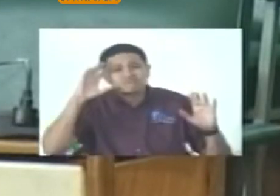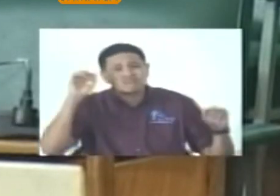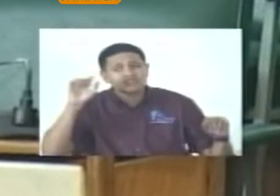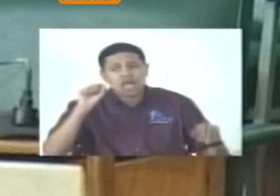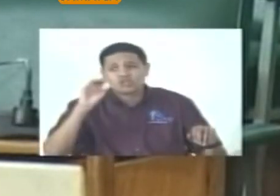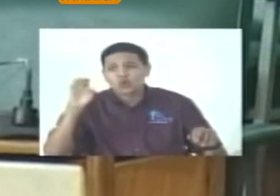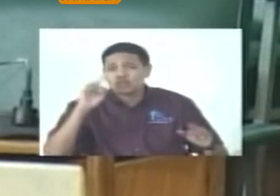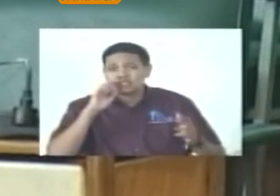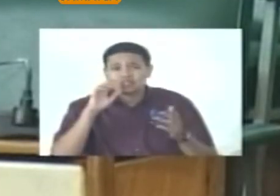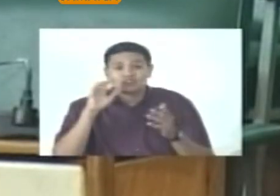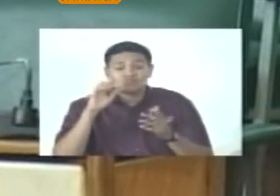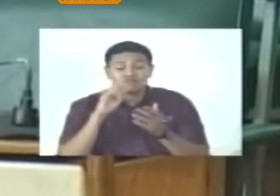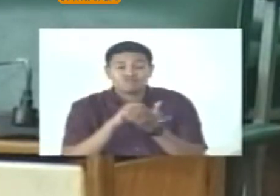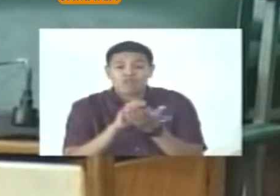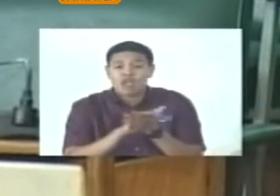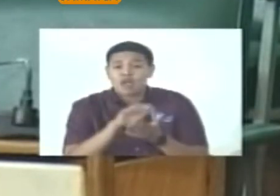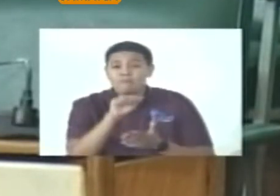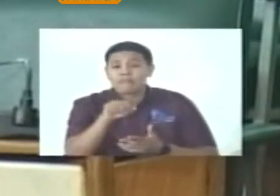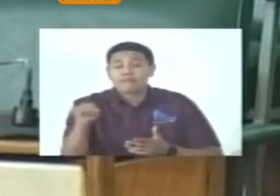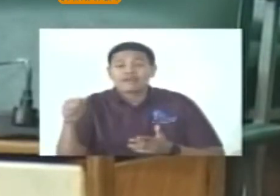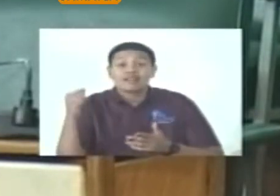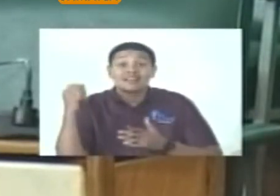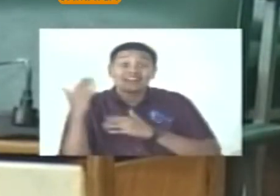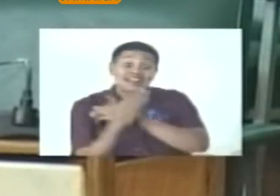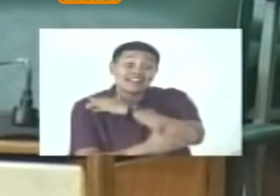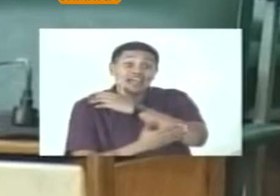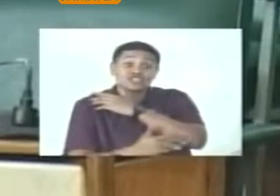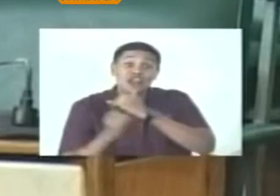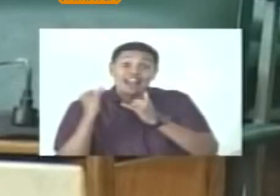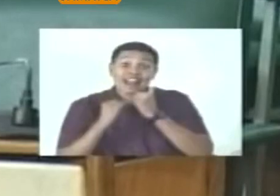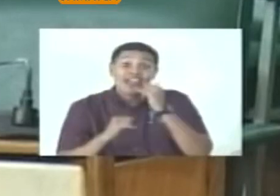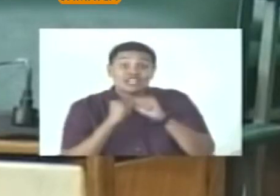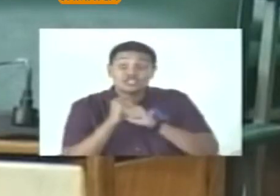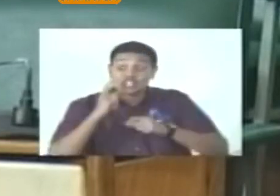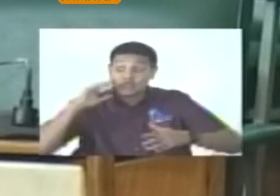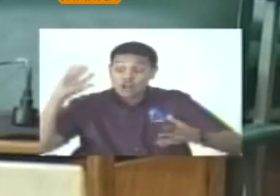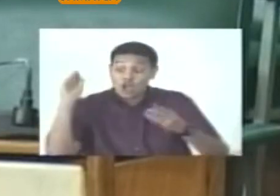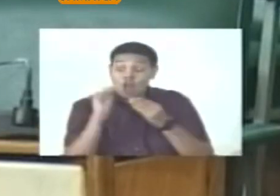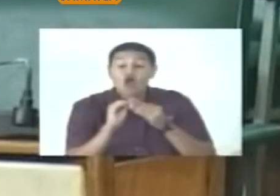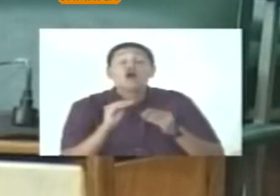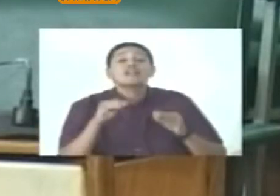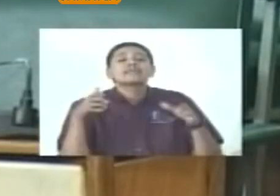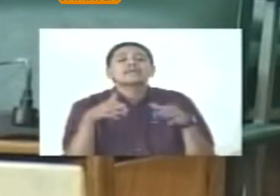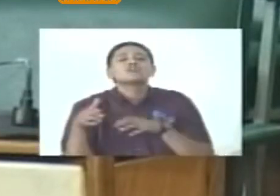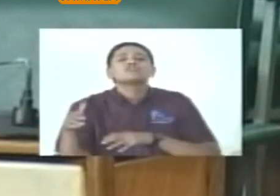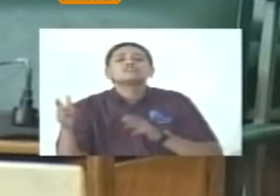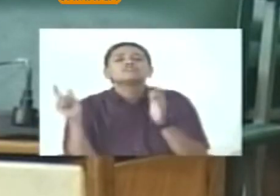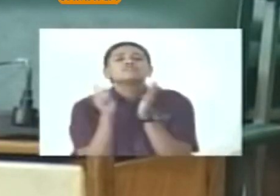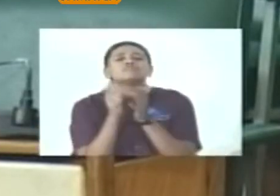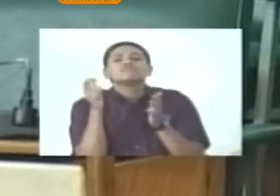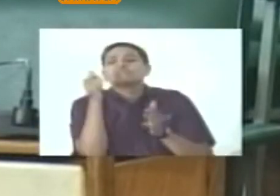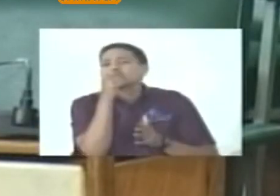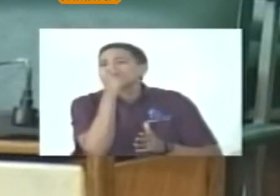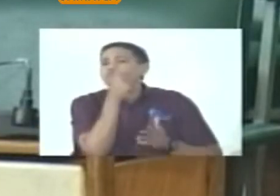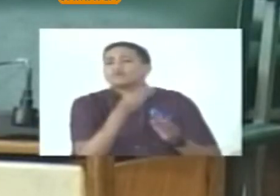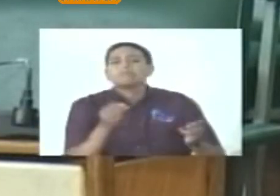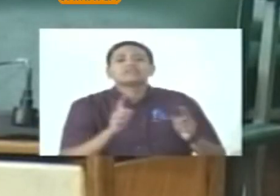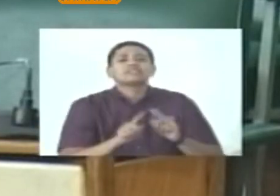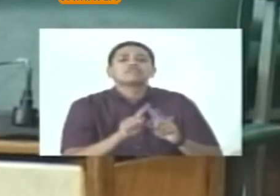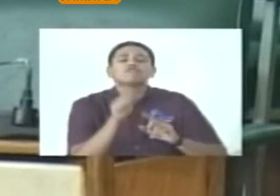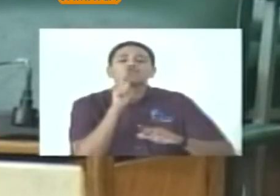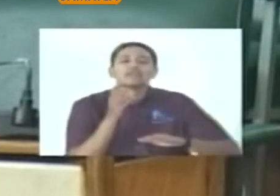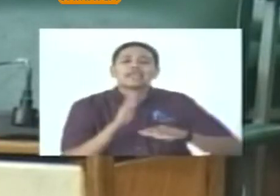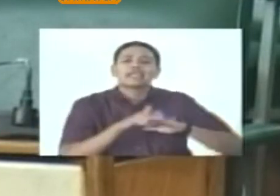seeing record seizures. Nationally last year, in all categories of illegal narcotics, there were